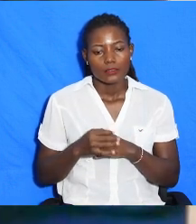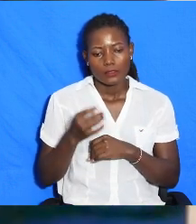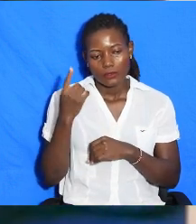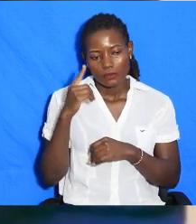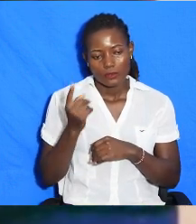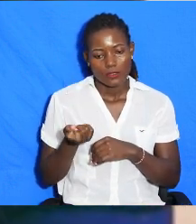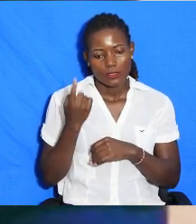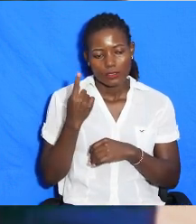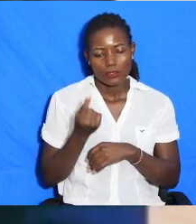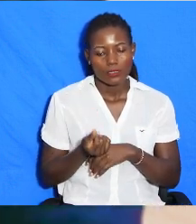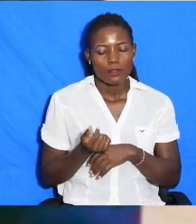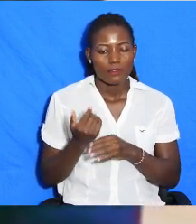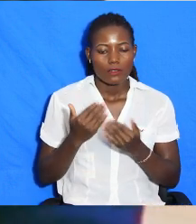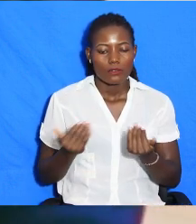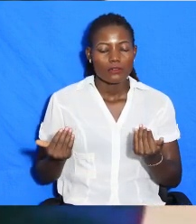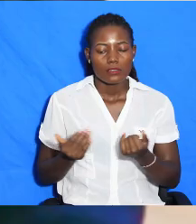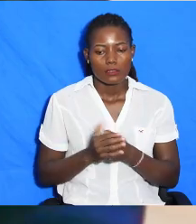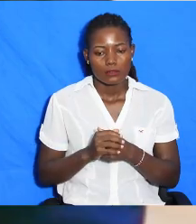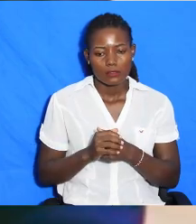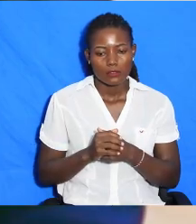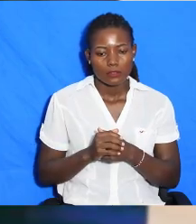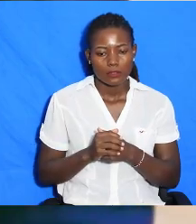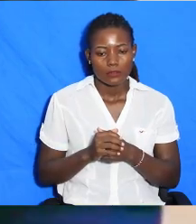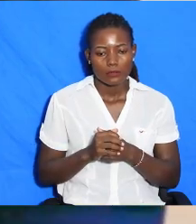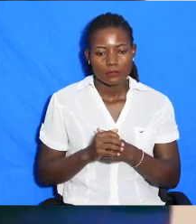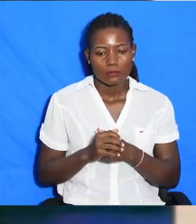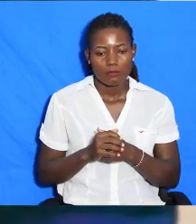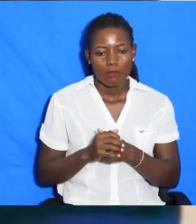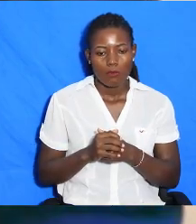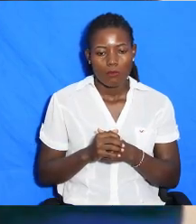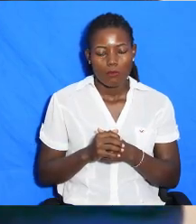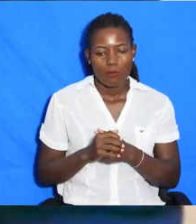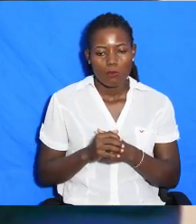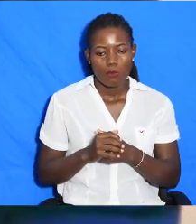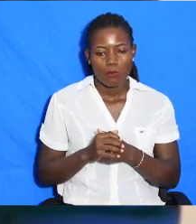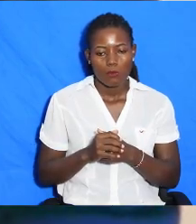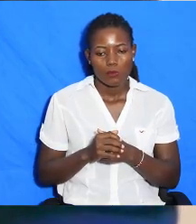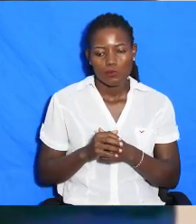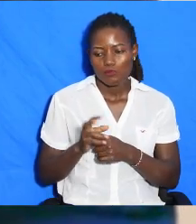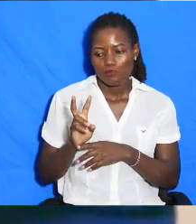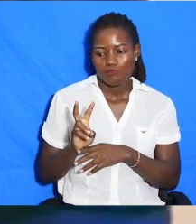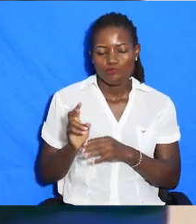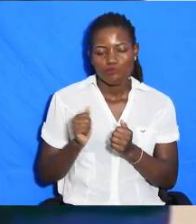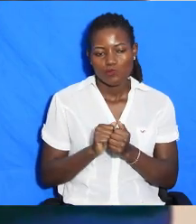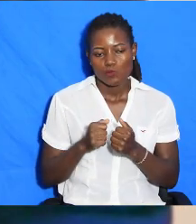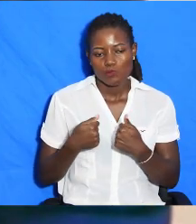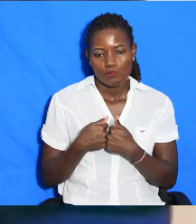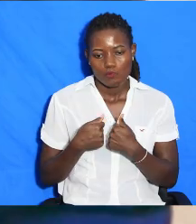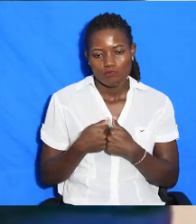getting to understand a few things would be like you look at the 10 races you did last